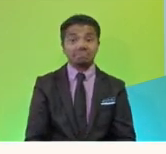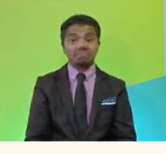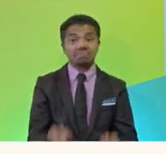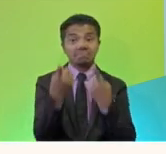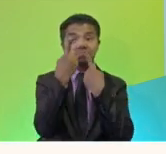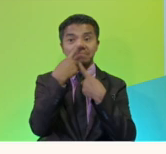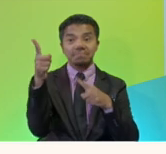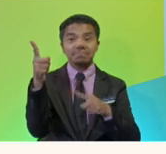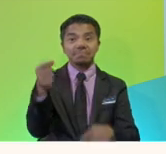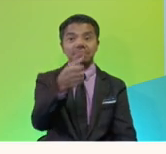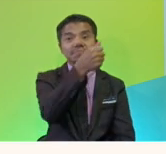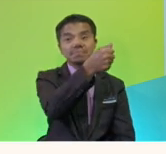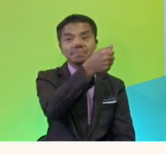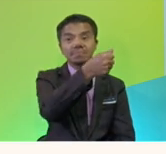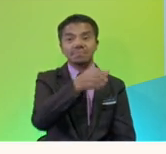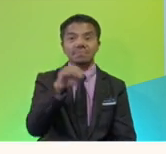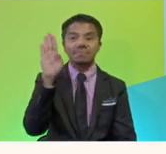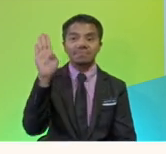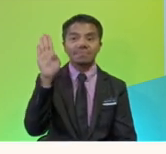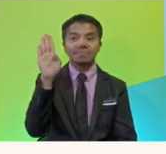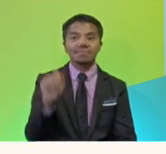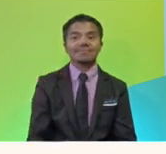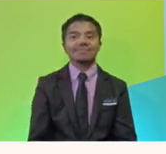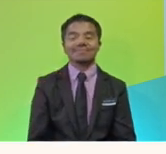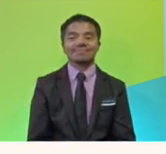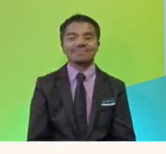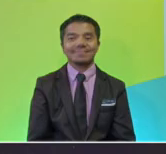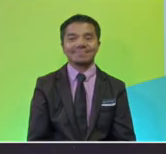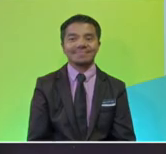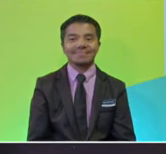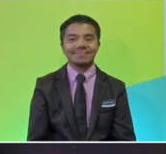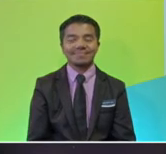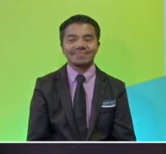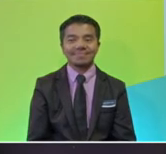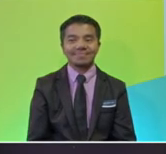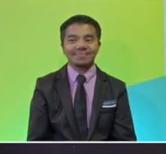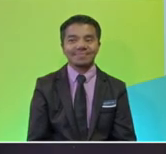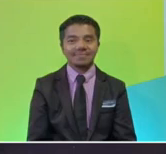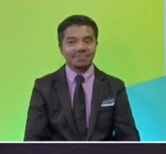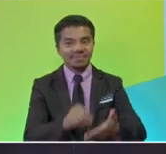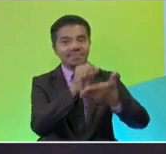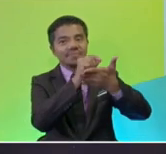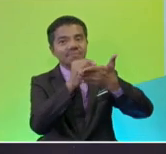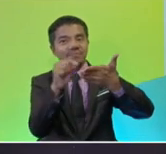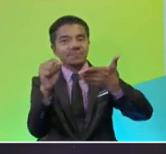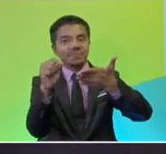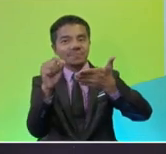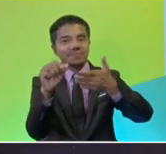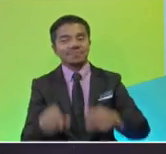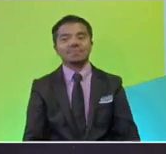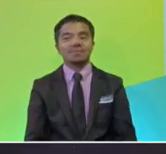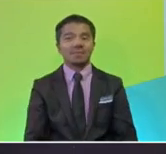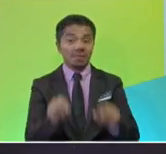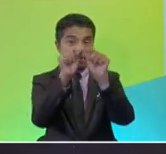now to Mpira wa Mikono or to Kandanda? Okay. So A is Mpira wa Mikono and B